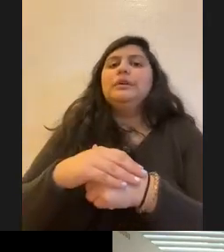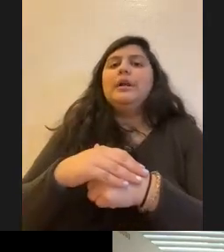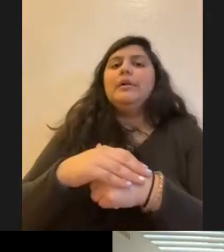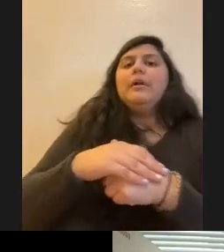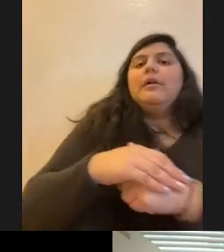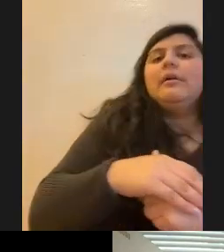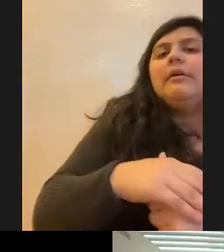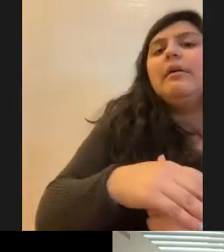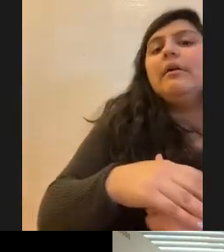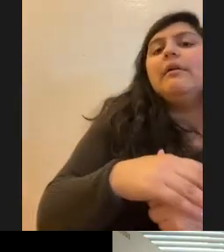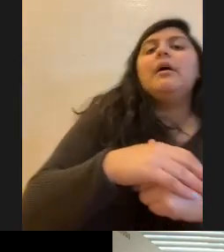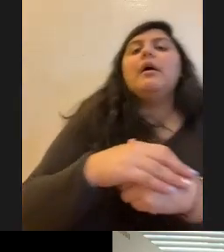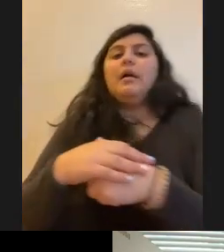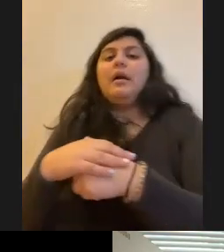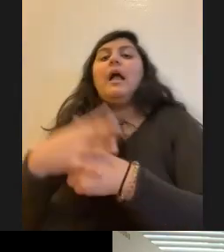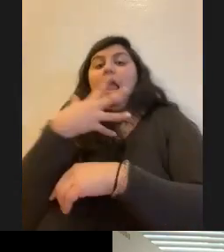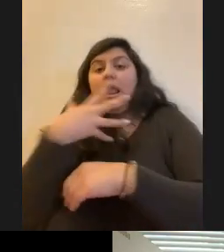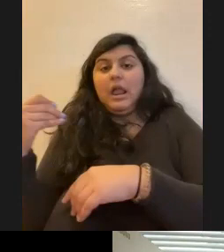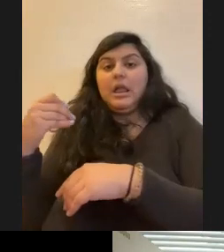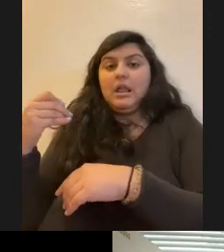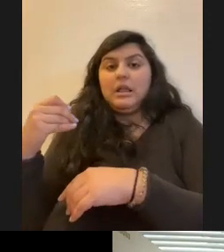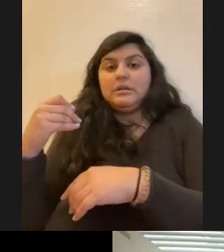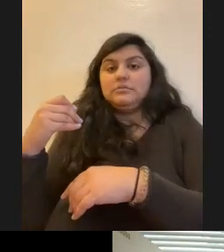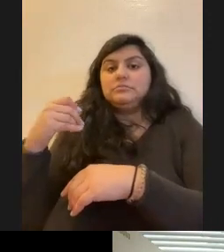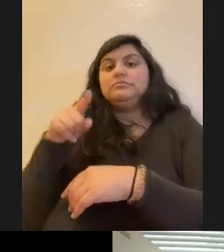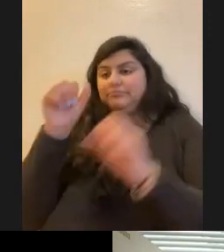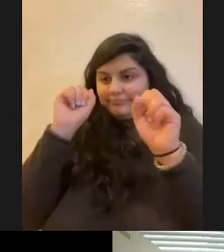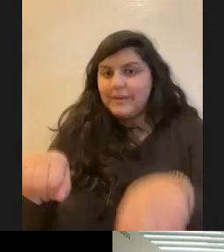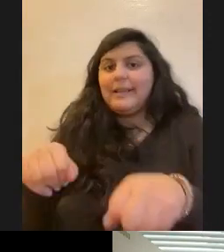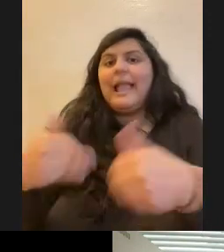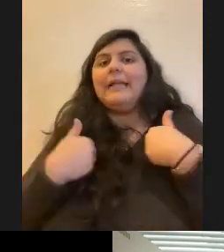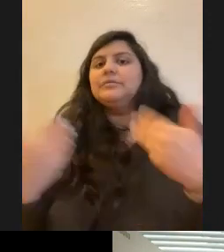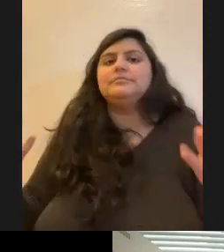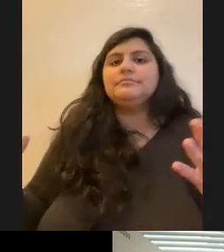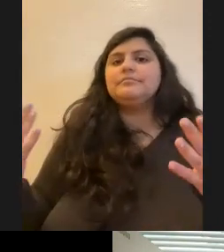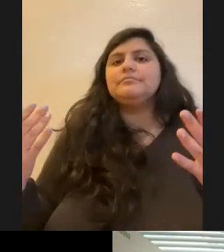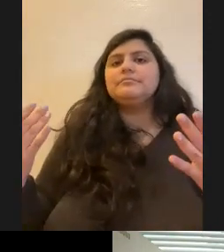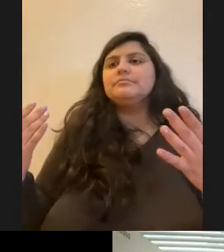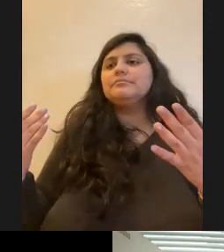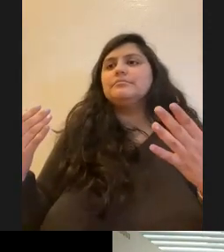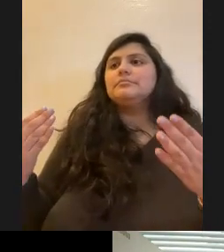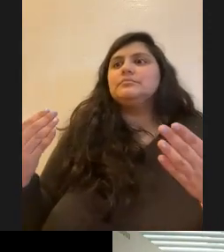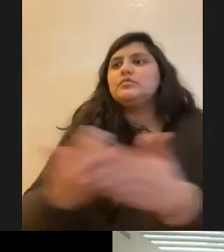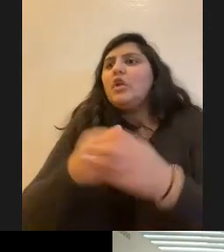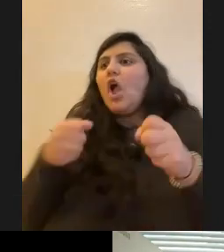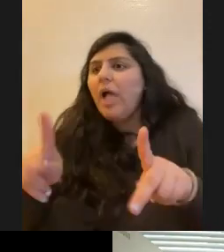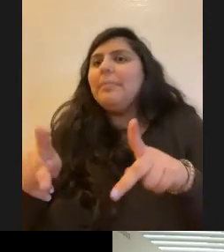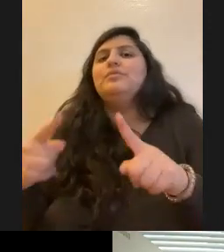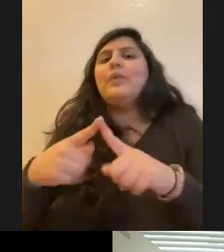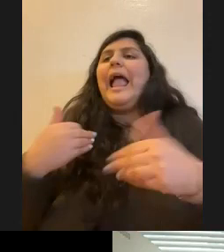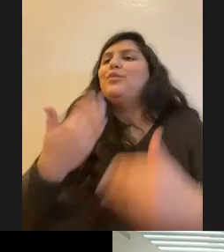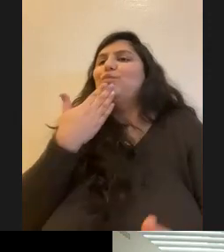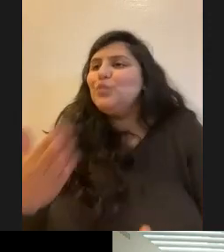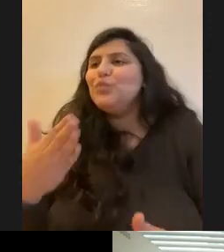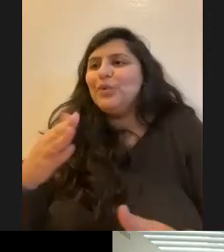And yeah, it typically, you just get to have a new, like it was my first opportunity to really have a good lab